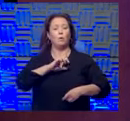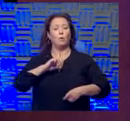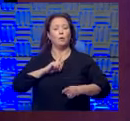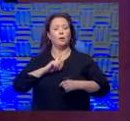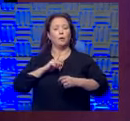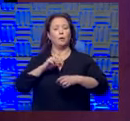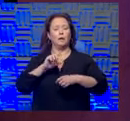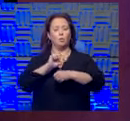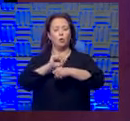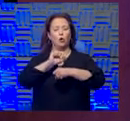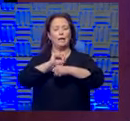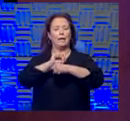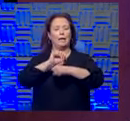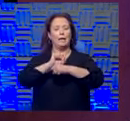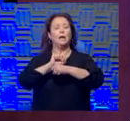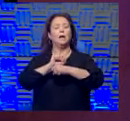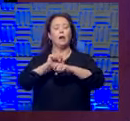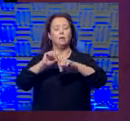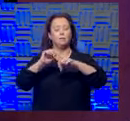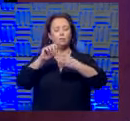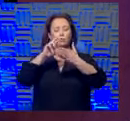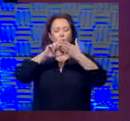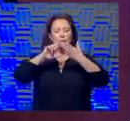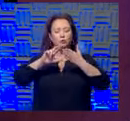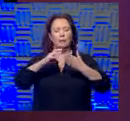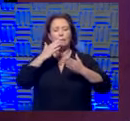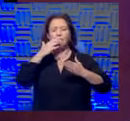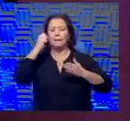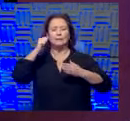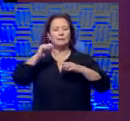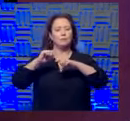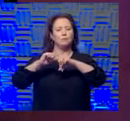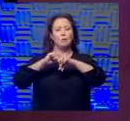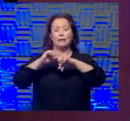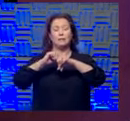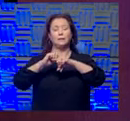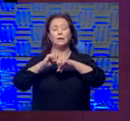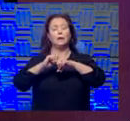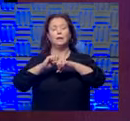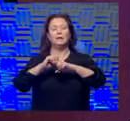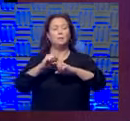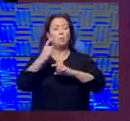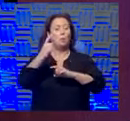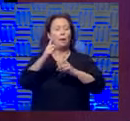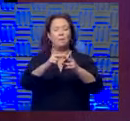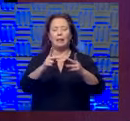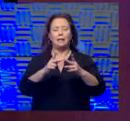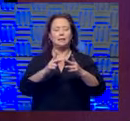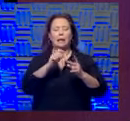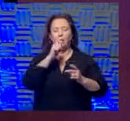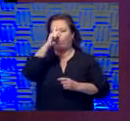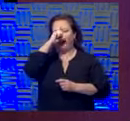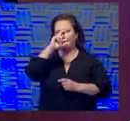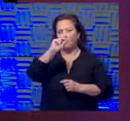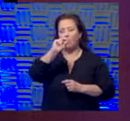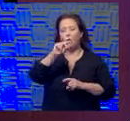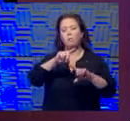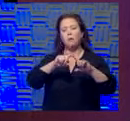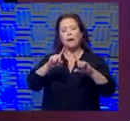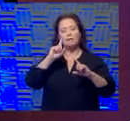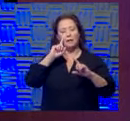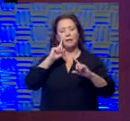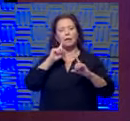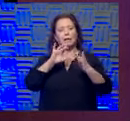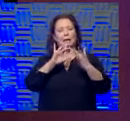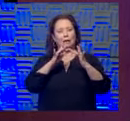constantly researching best practices and what's new. I don't think there is one source, but I think you can bookmark. I think you can go to